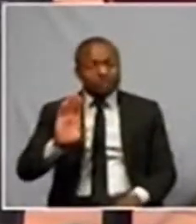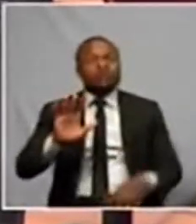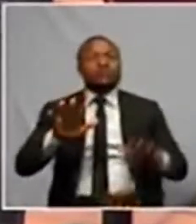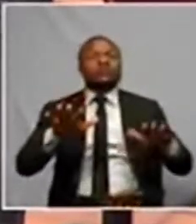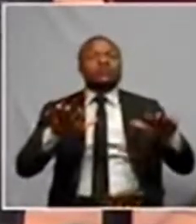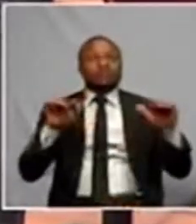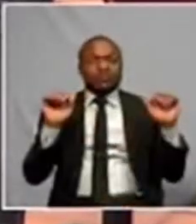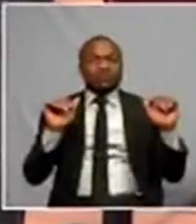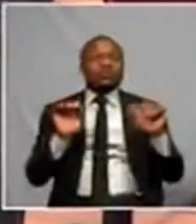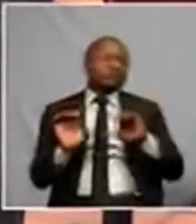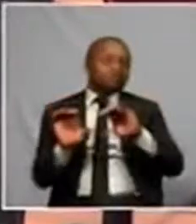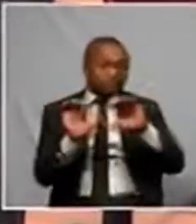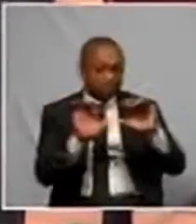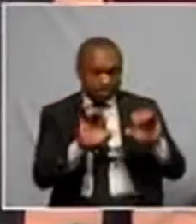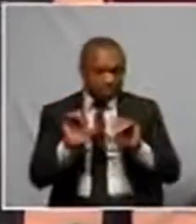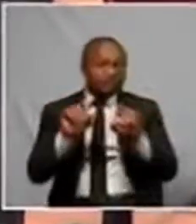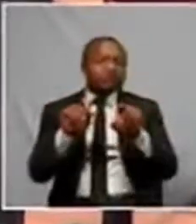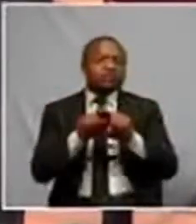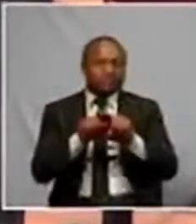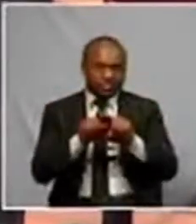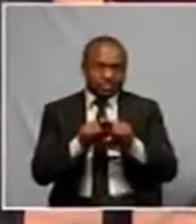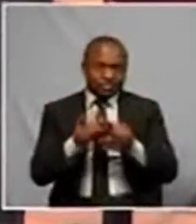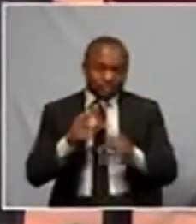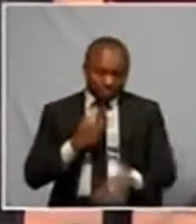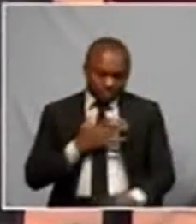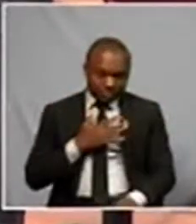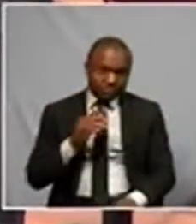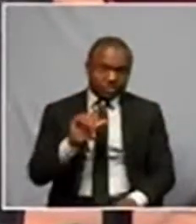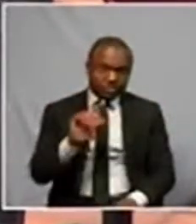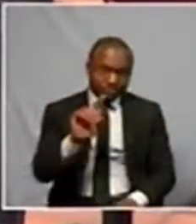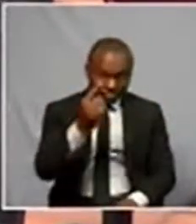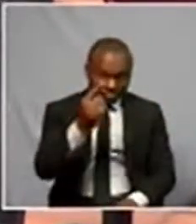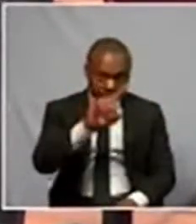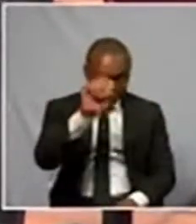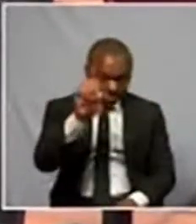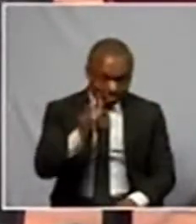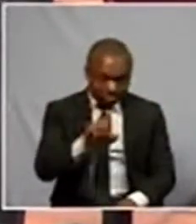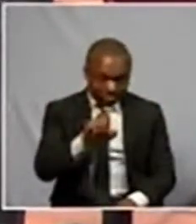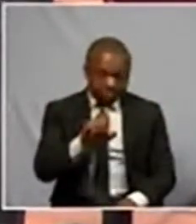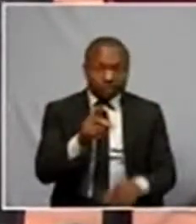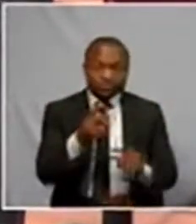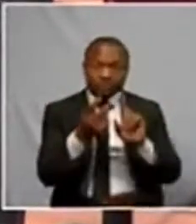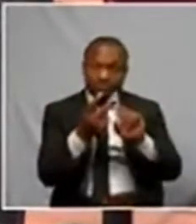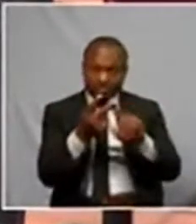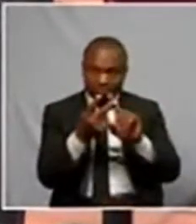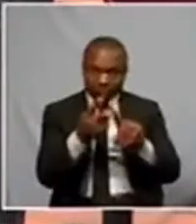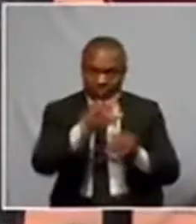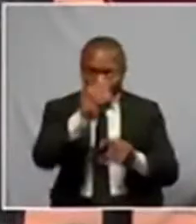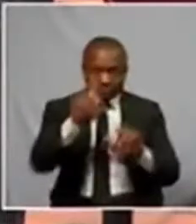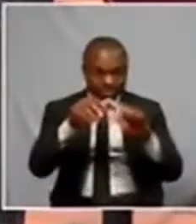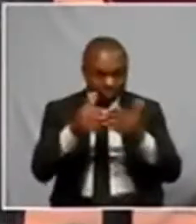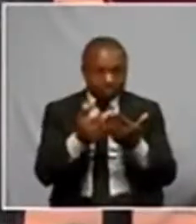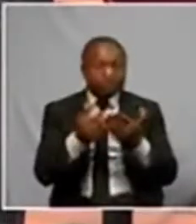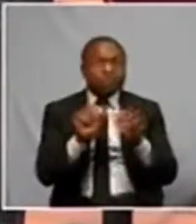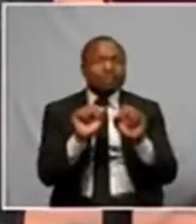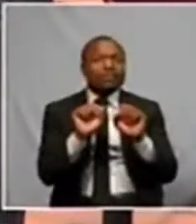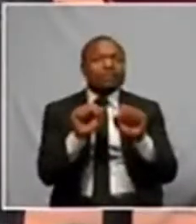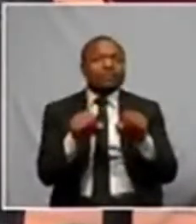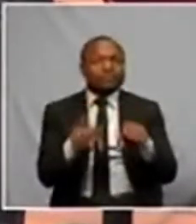same. Yeah, that's my first question. The other question is that how possible it be